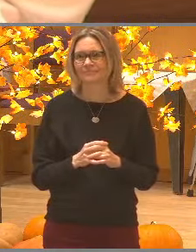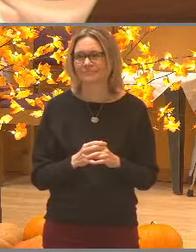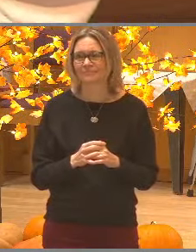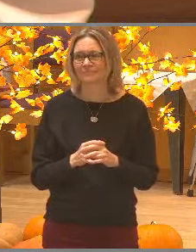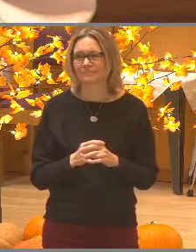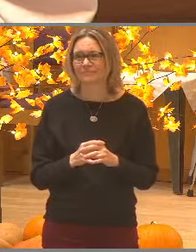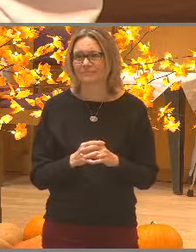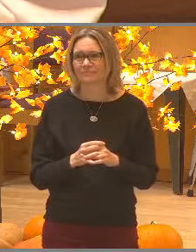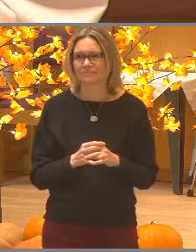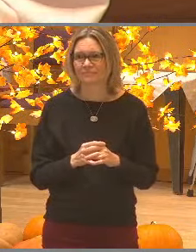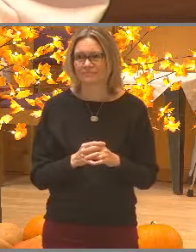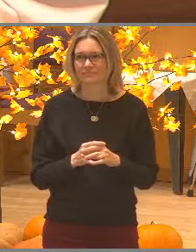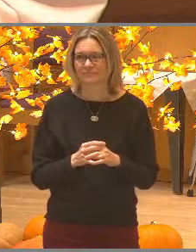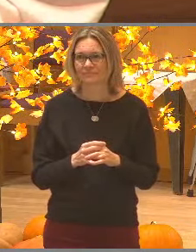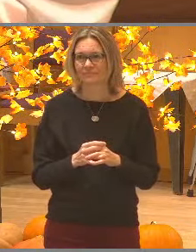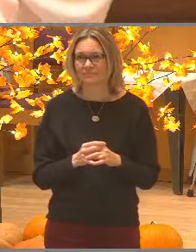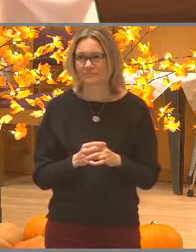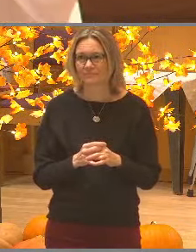leaves